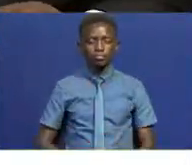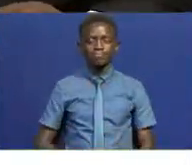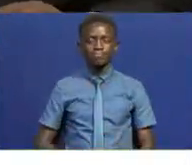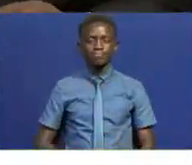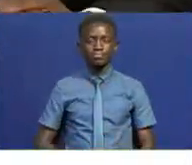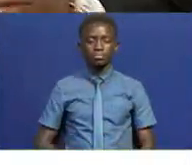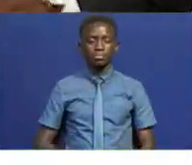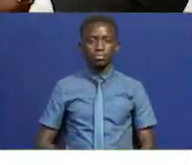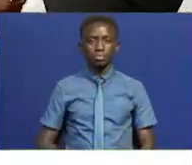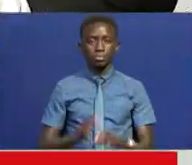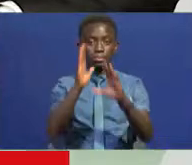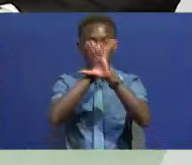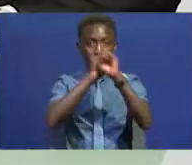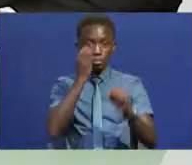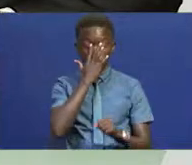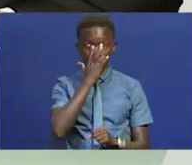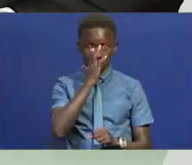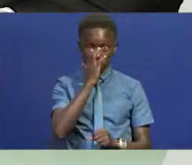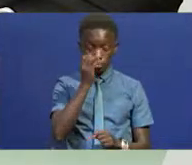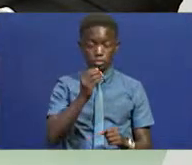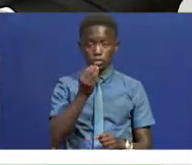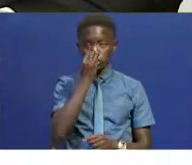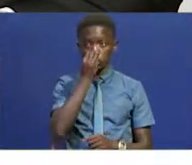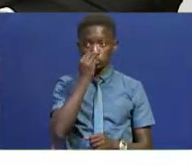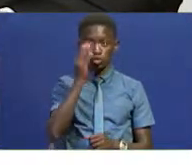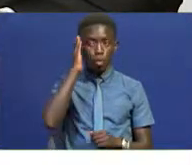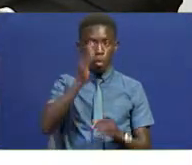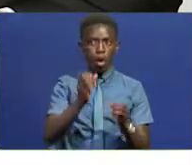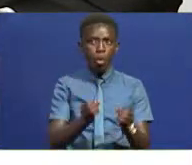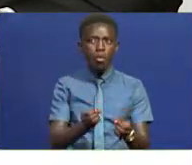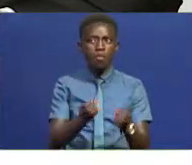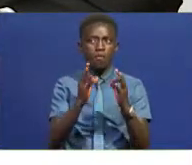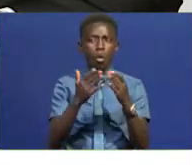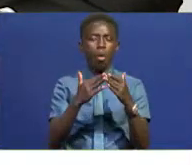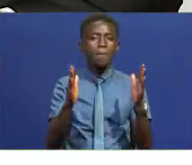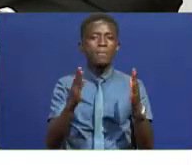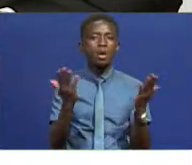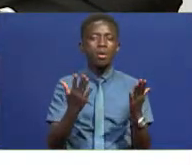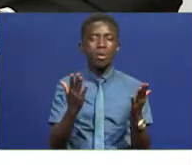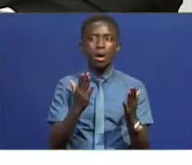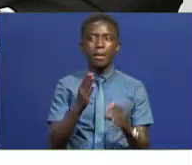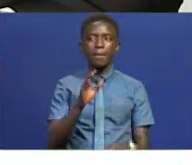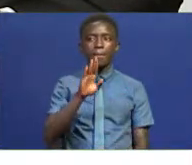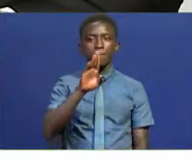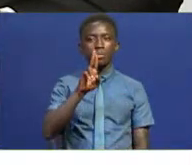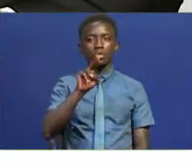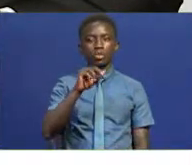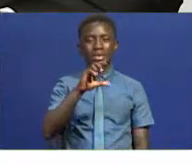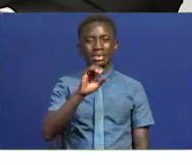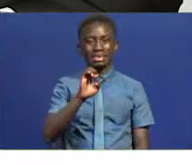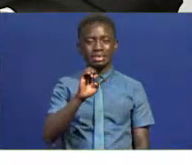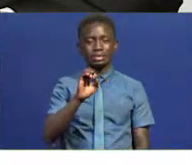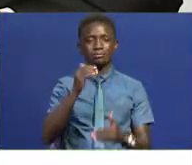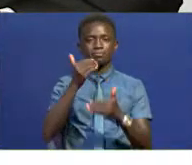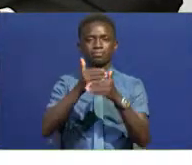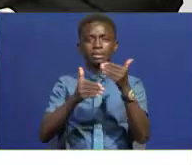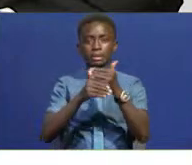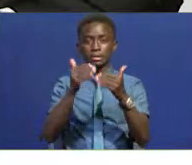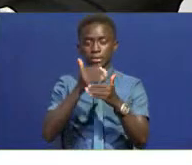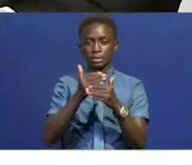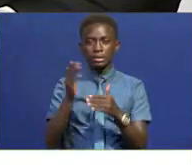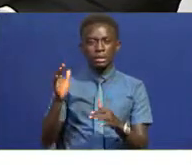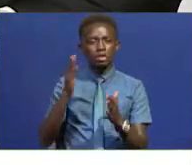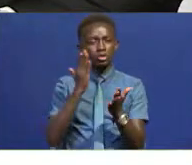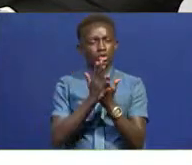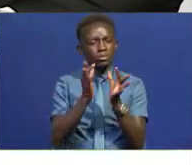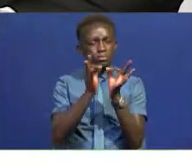President William Ruto is set to officiate the opening of the multi-billion shillings Bunge Towers that has taken over 10 years to